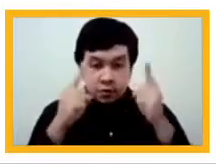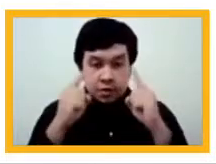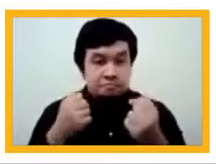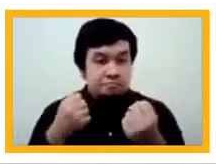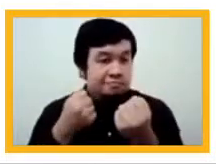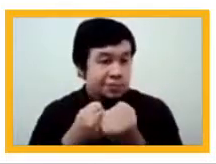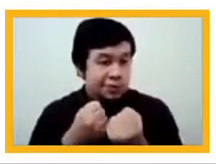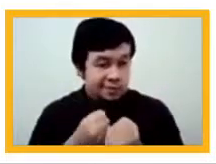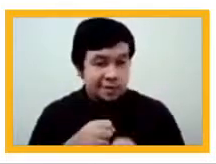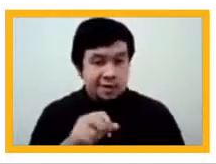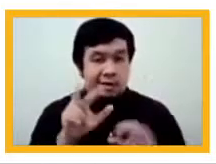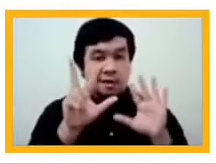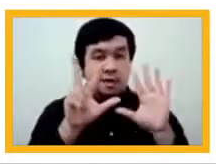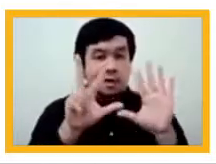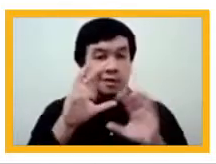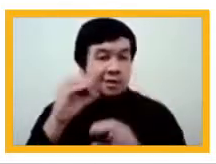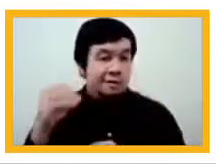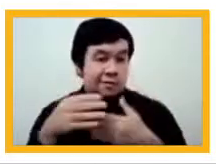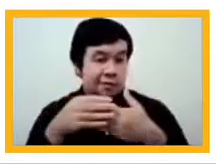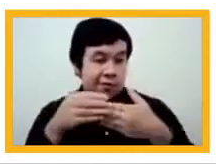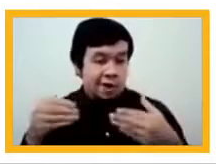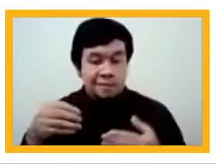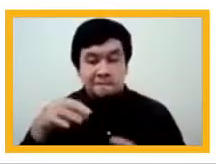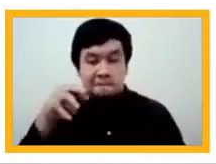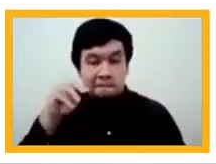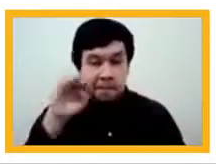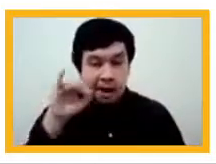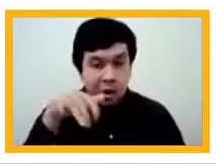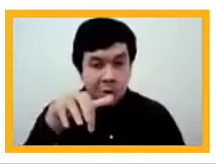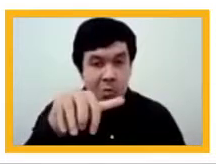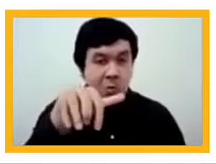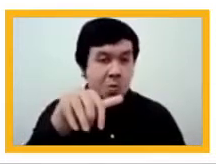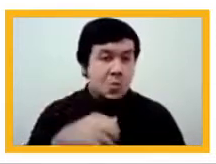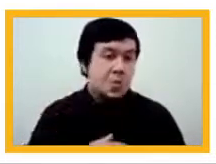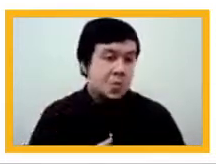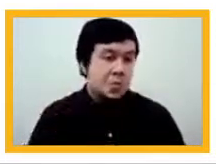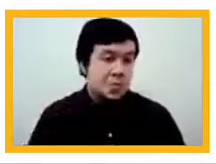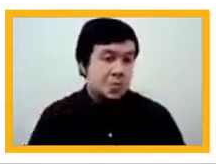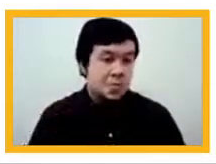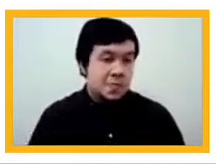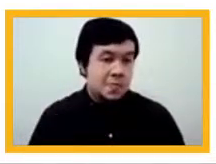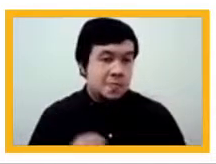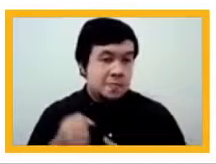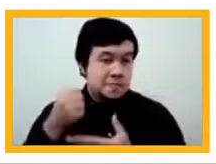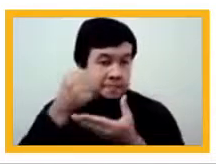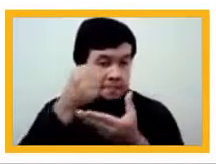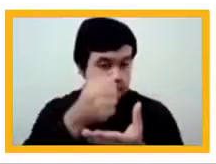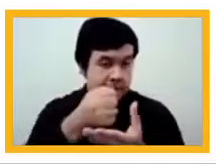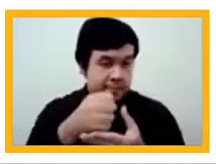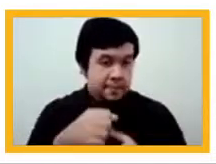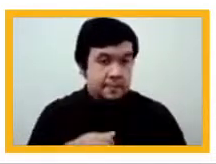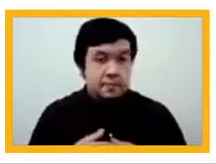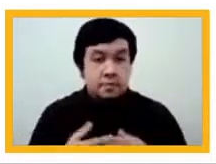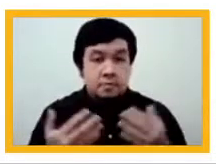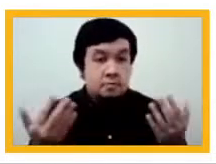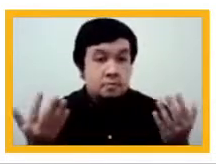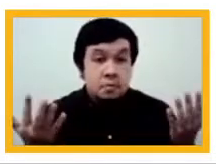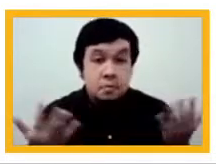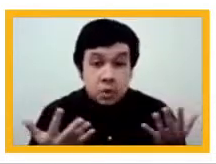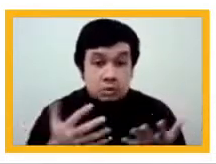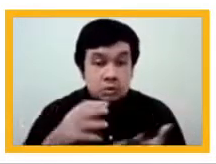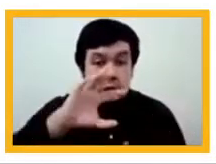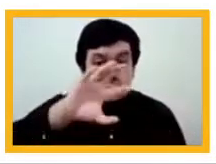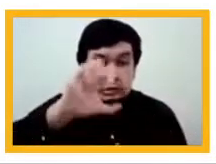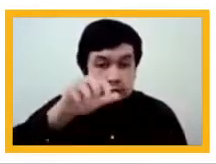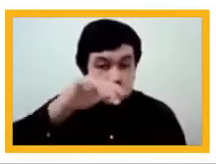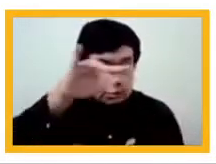we have the location of each university is separated geographically.